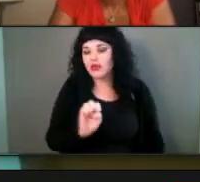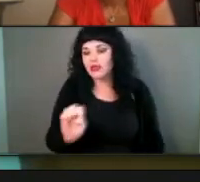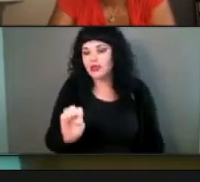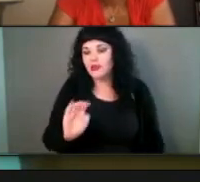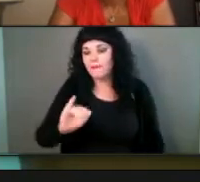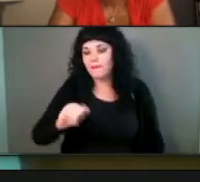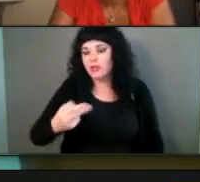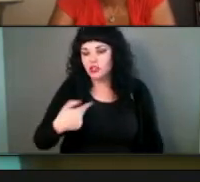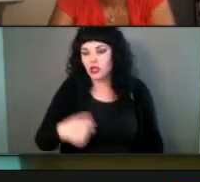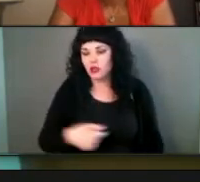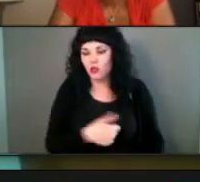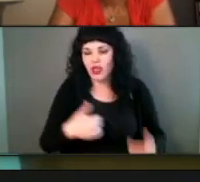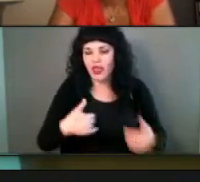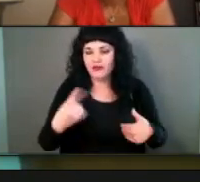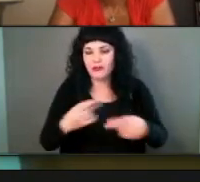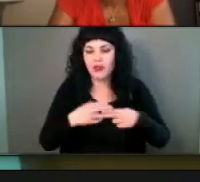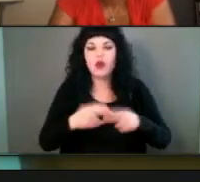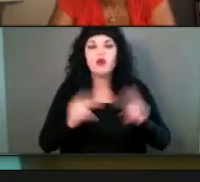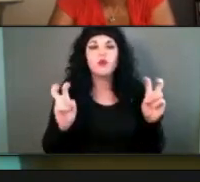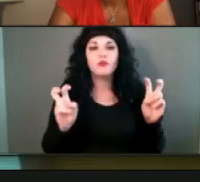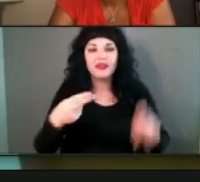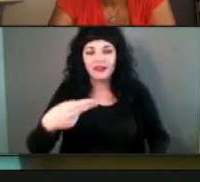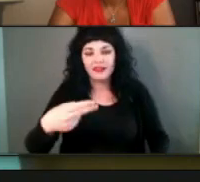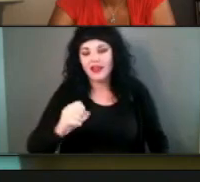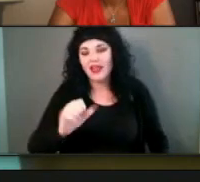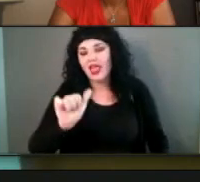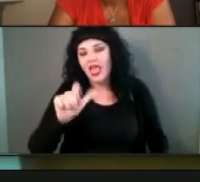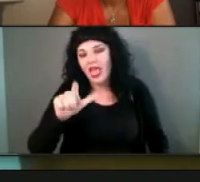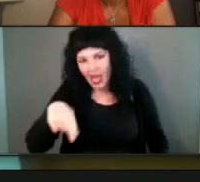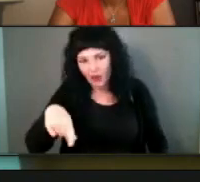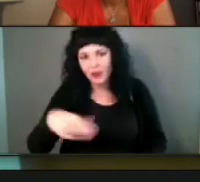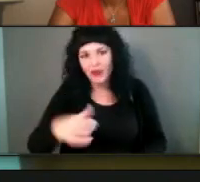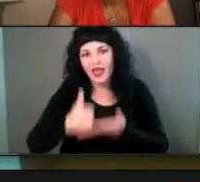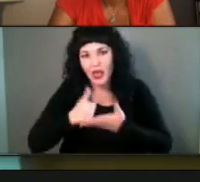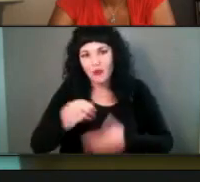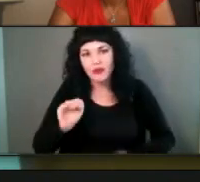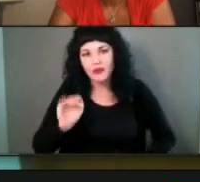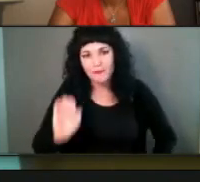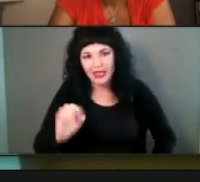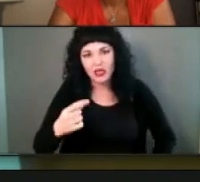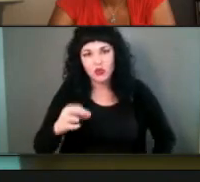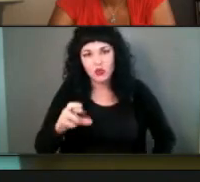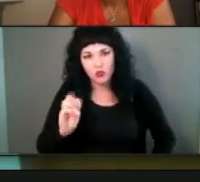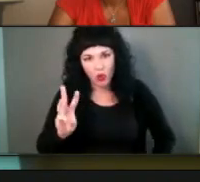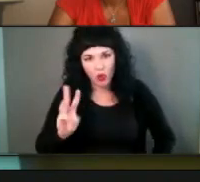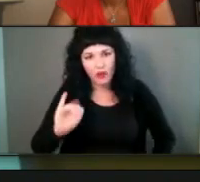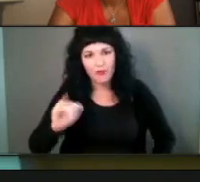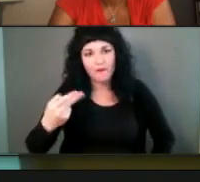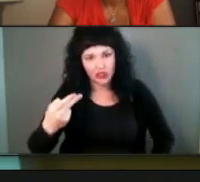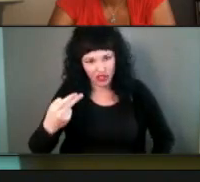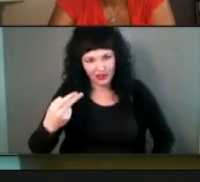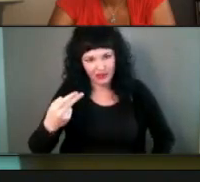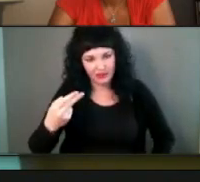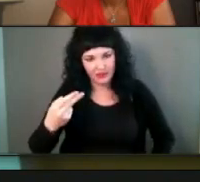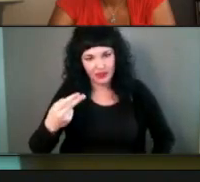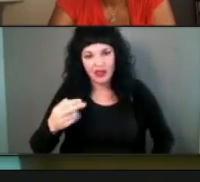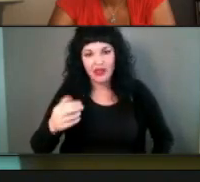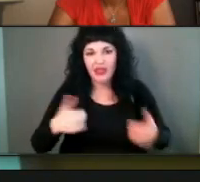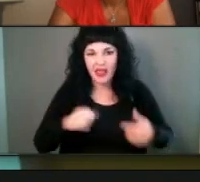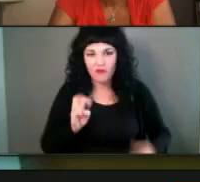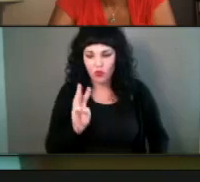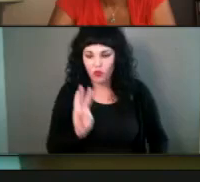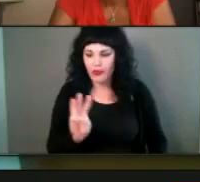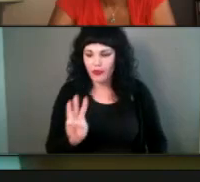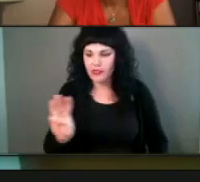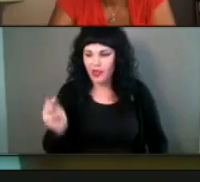it's Help Me Grow Michigan. If you Google it, it'll be the first hit. I also shared the website with you, Christine. But if you fill out a really